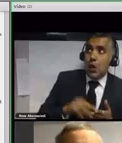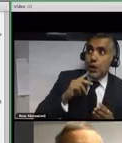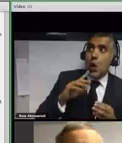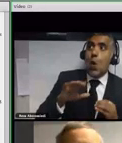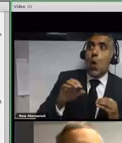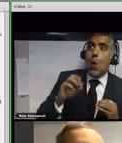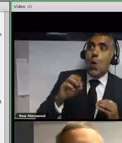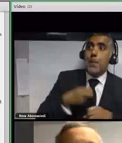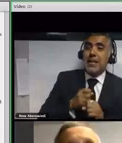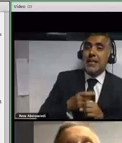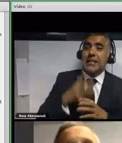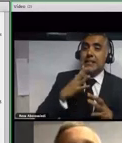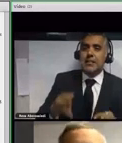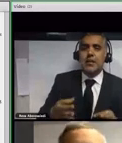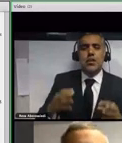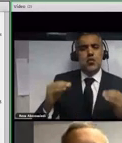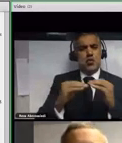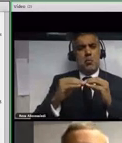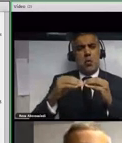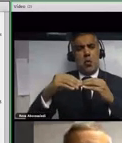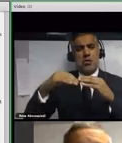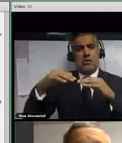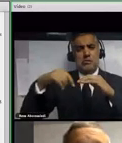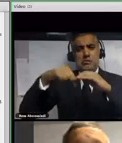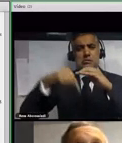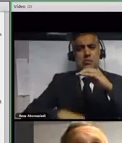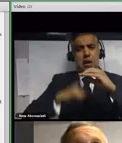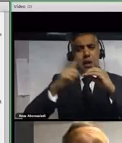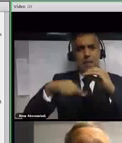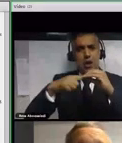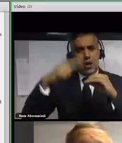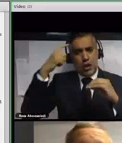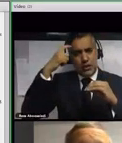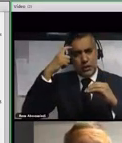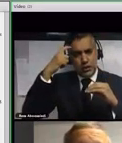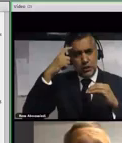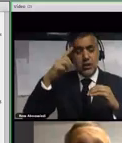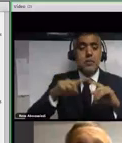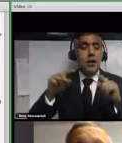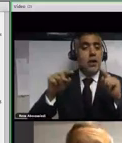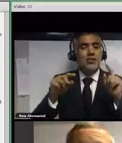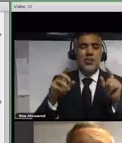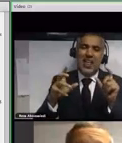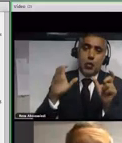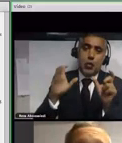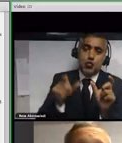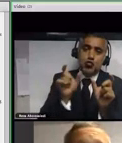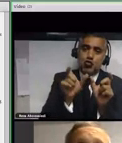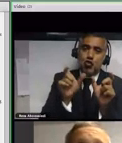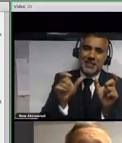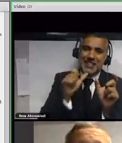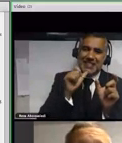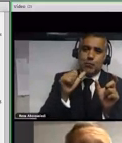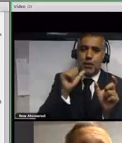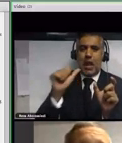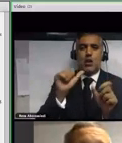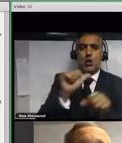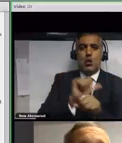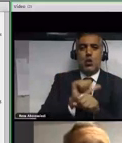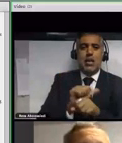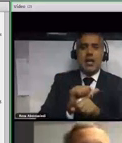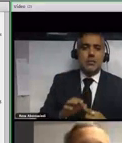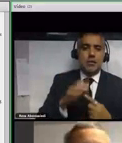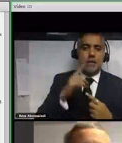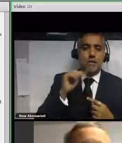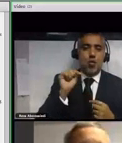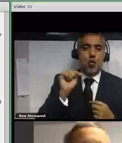more aspects to cognition. Well, for various reasons, those terms didn't work as well, especially for international comparability.